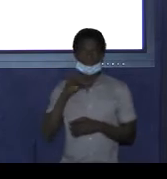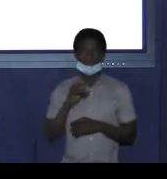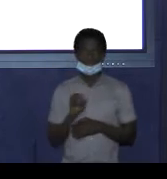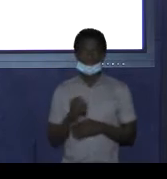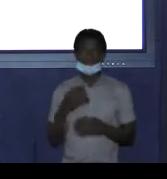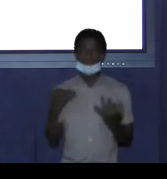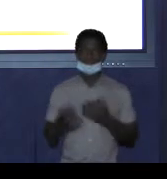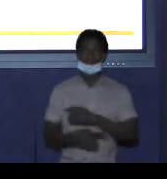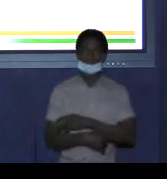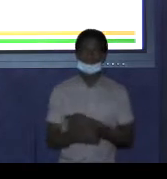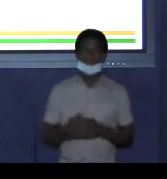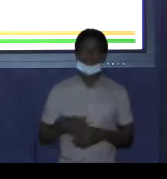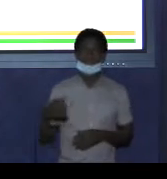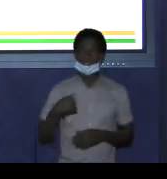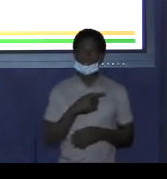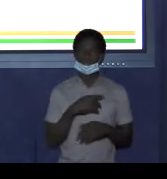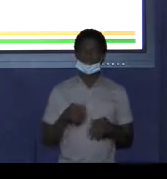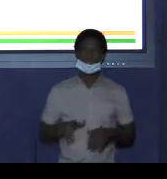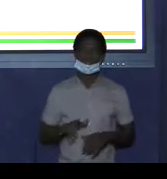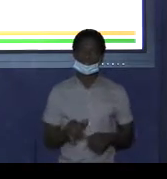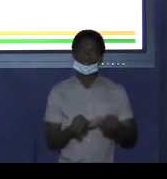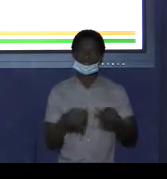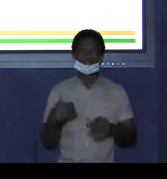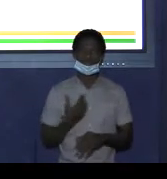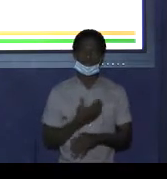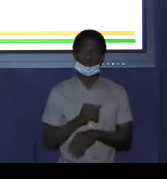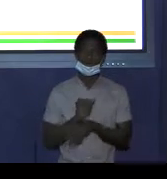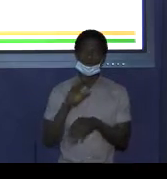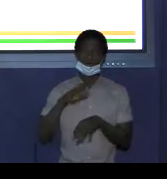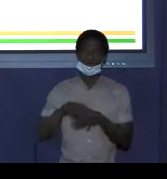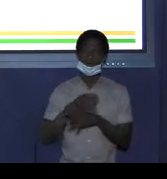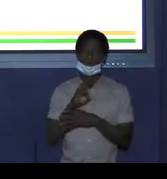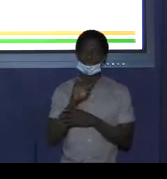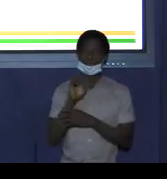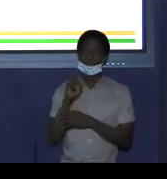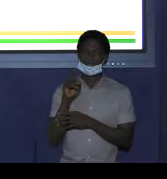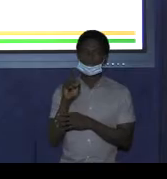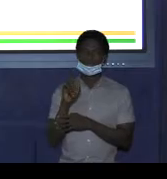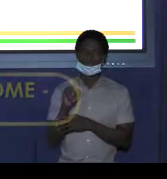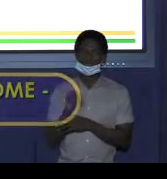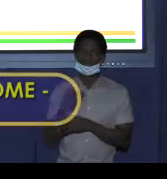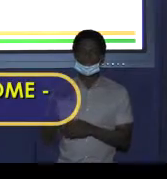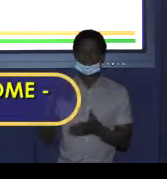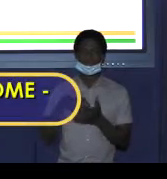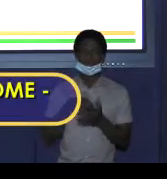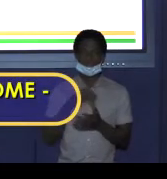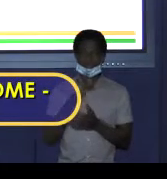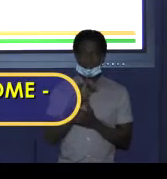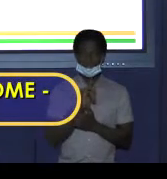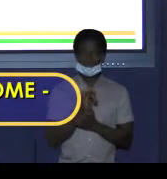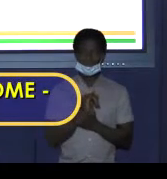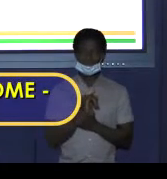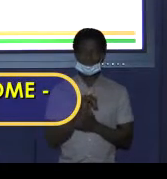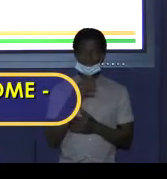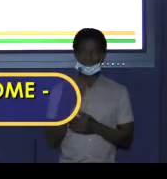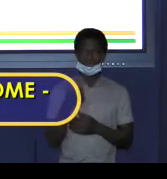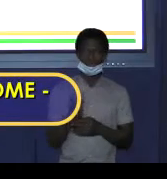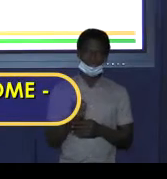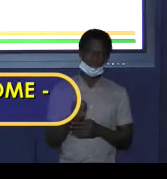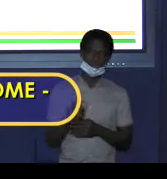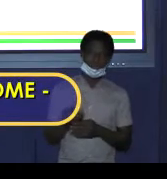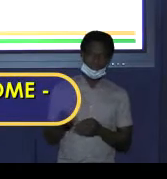I am Uncle Agbaje. Today, we will still continue our work on volumes. Remember that the volume of a solid